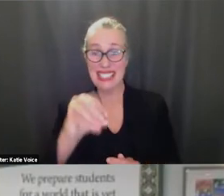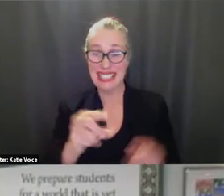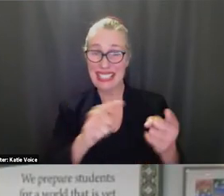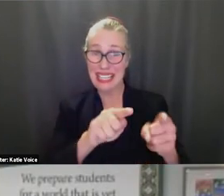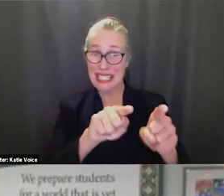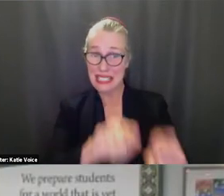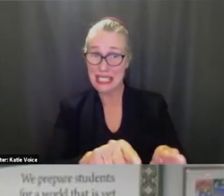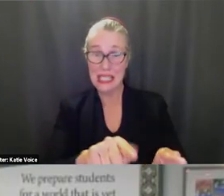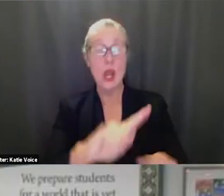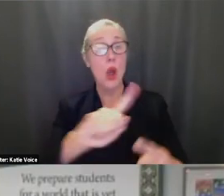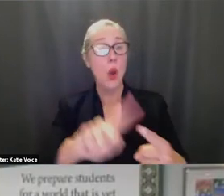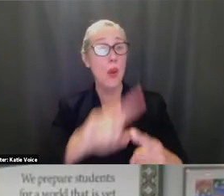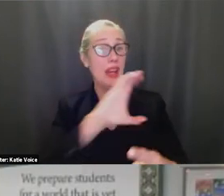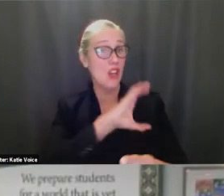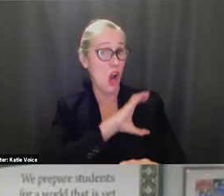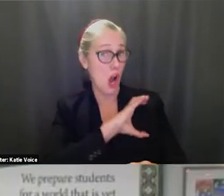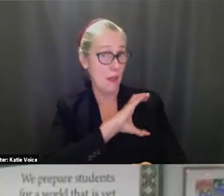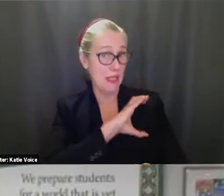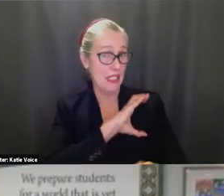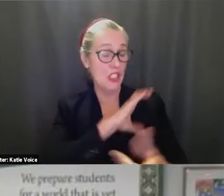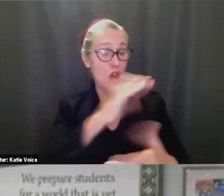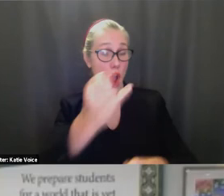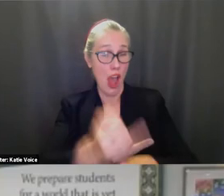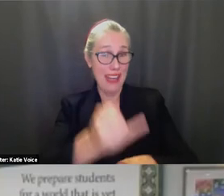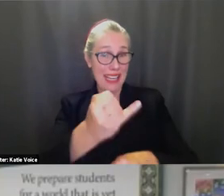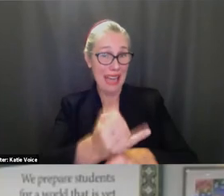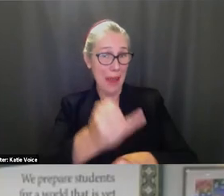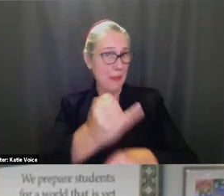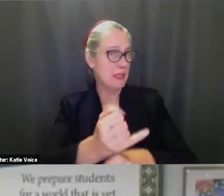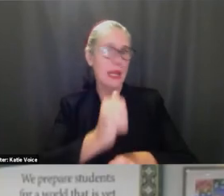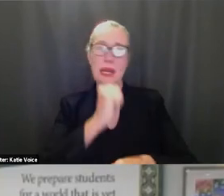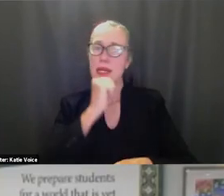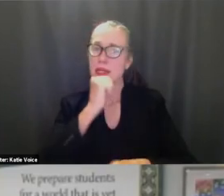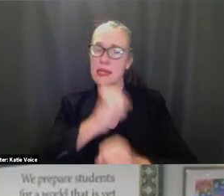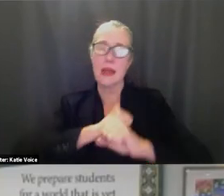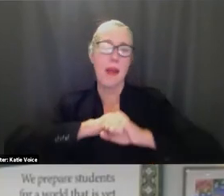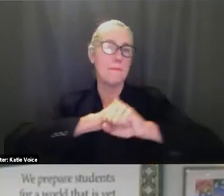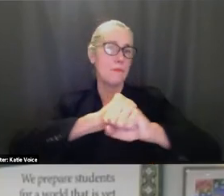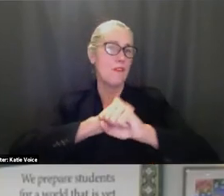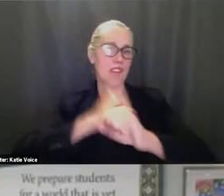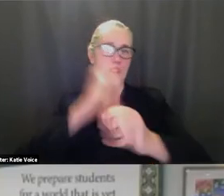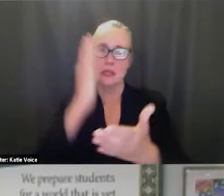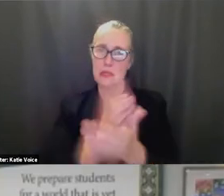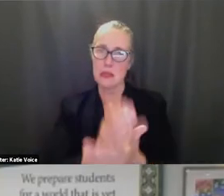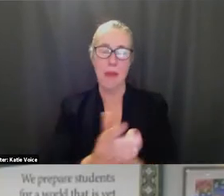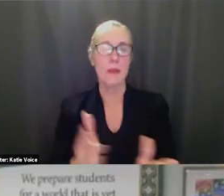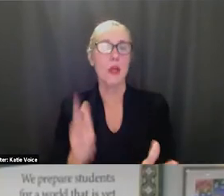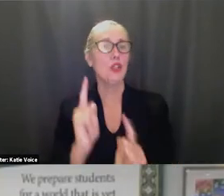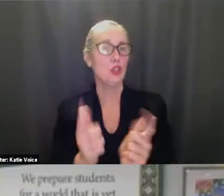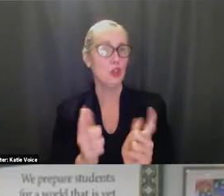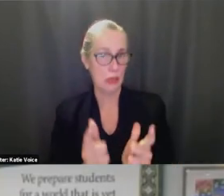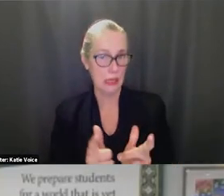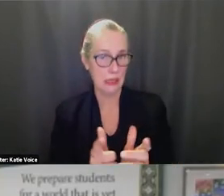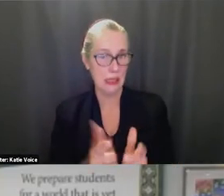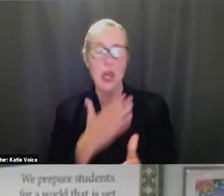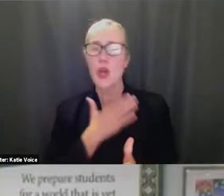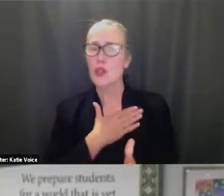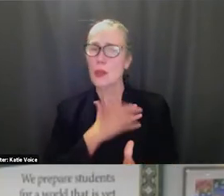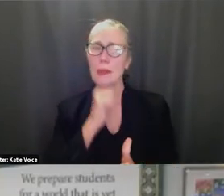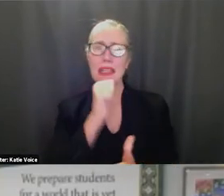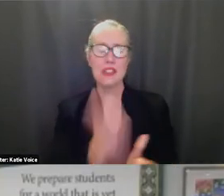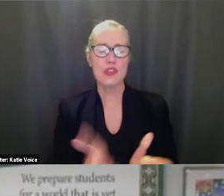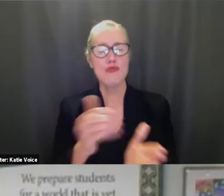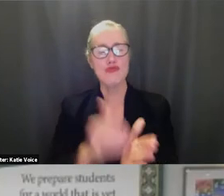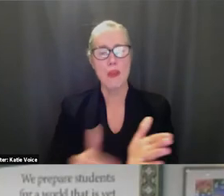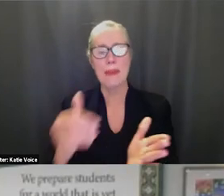presence of on-campus officers do not prevent shootings so please do not keep repeating